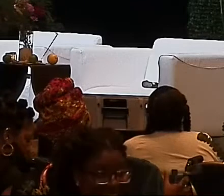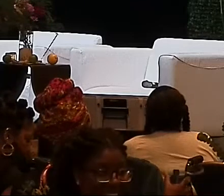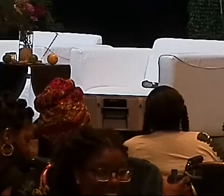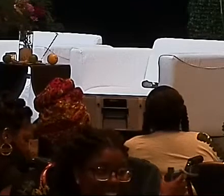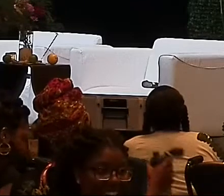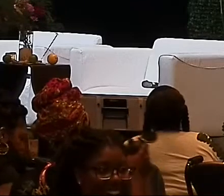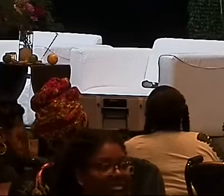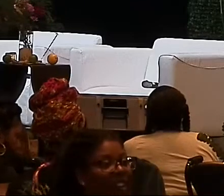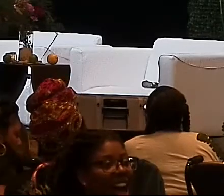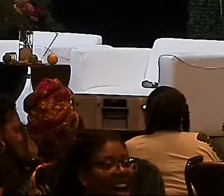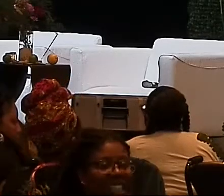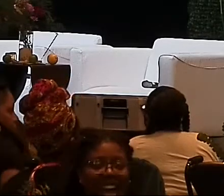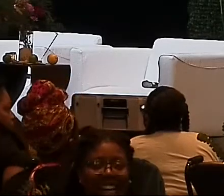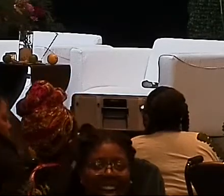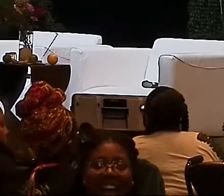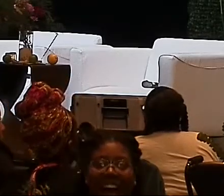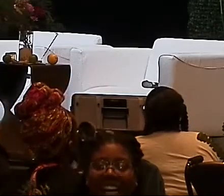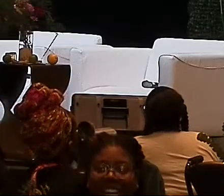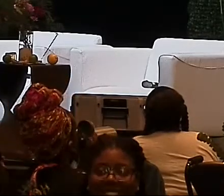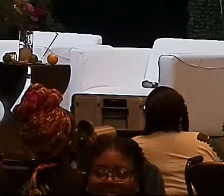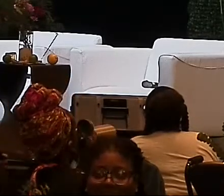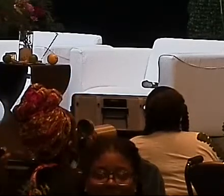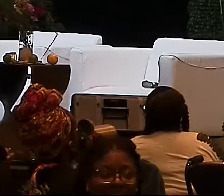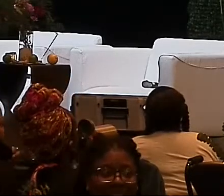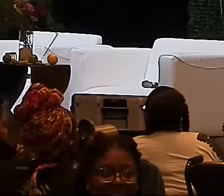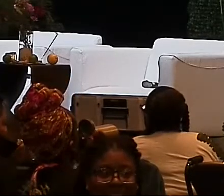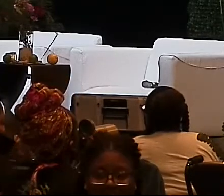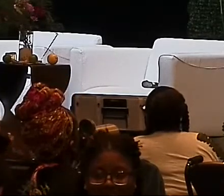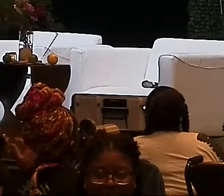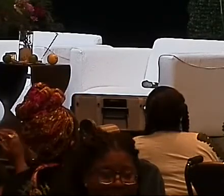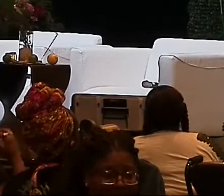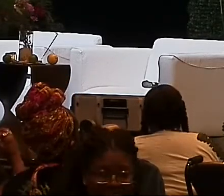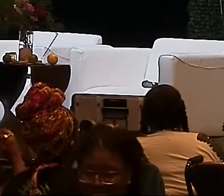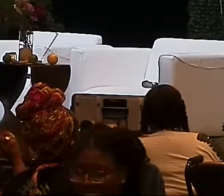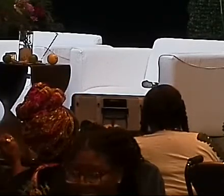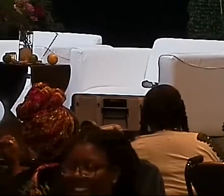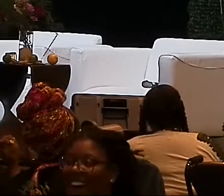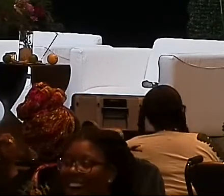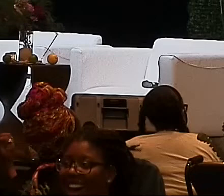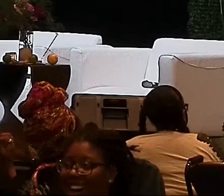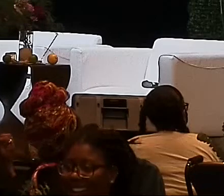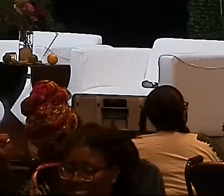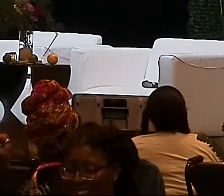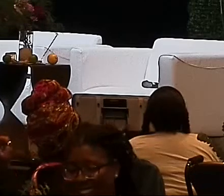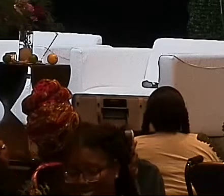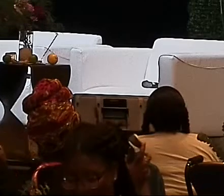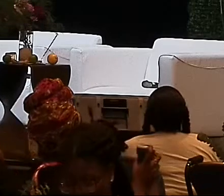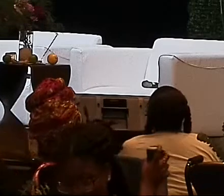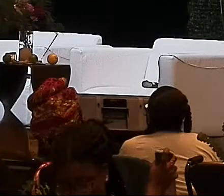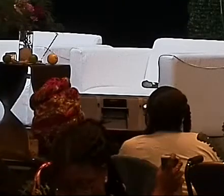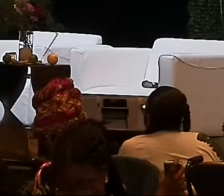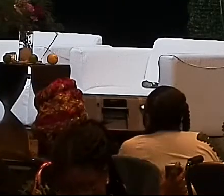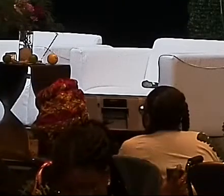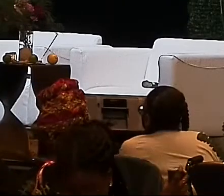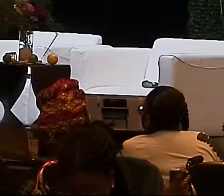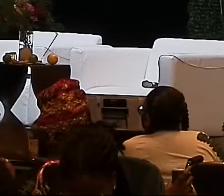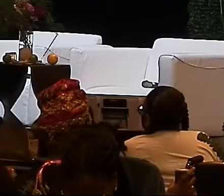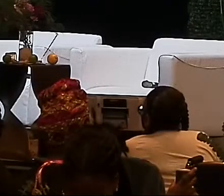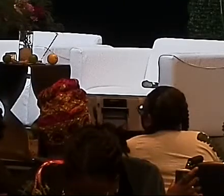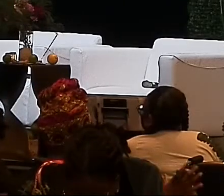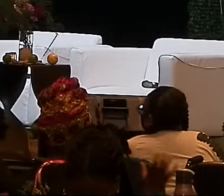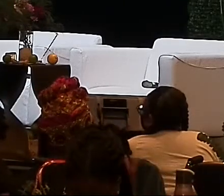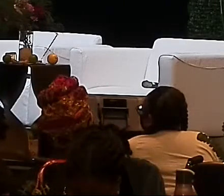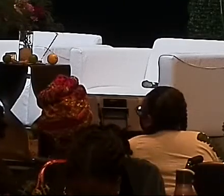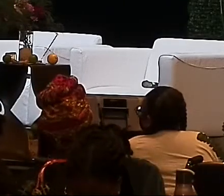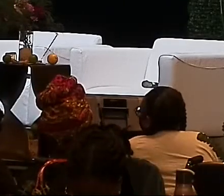Okay, so now to the housekeeping part, you know. We're here, we done did all our Black rituals, and now we're gonna go over